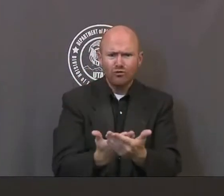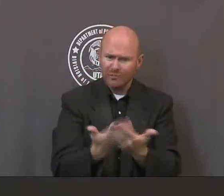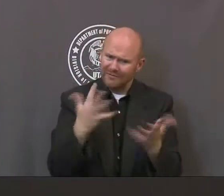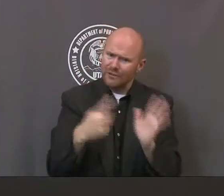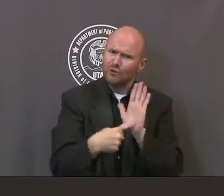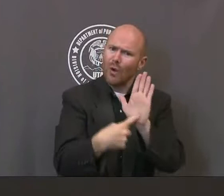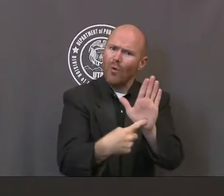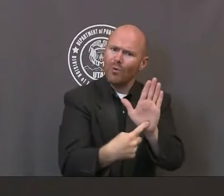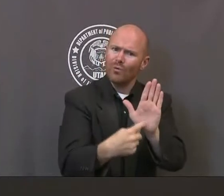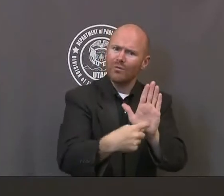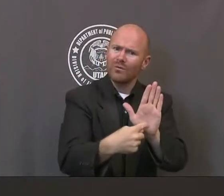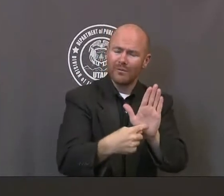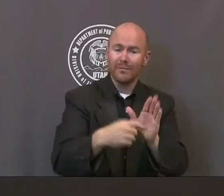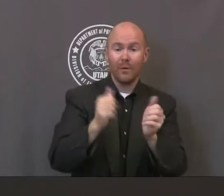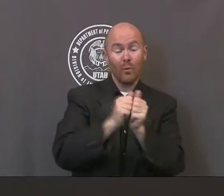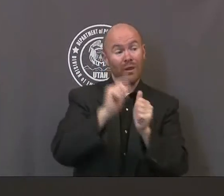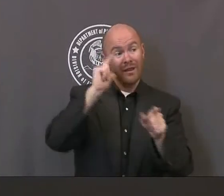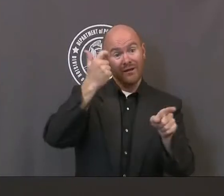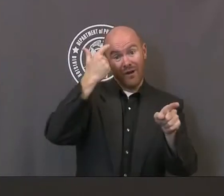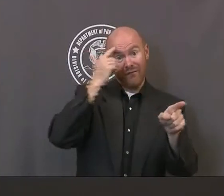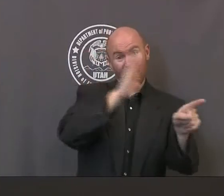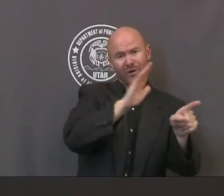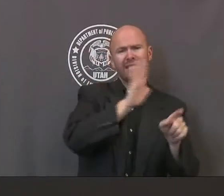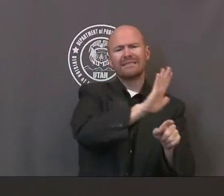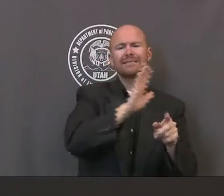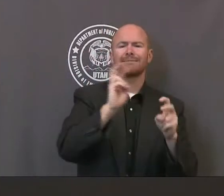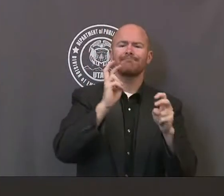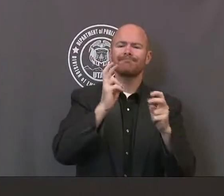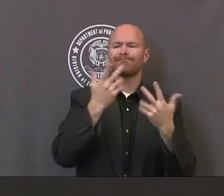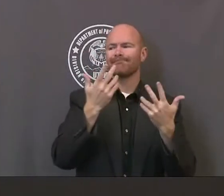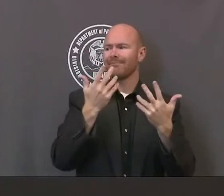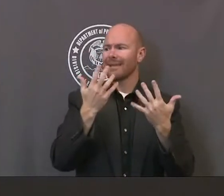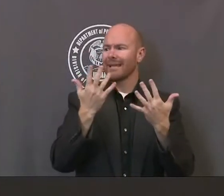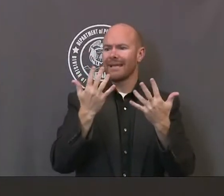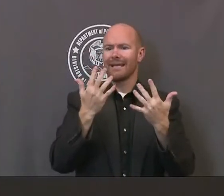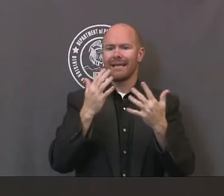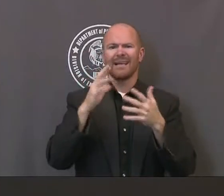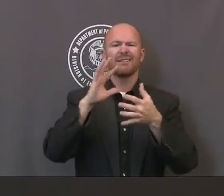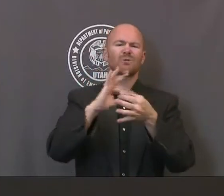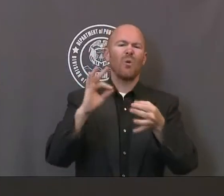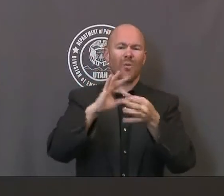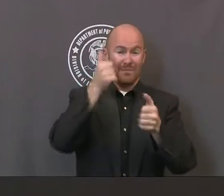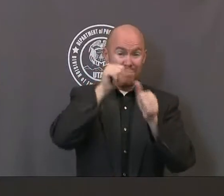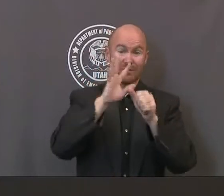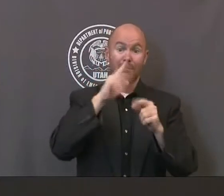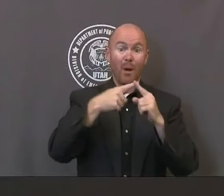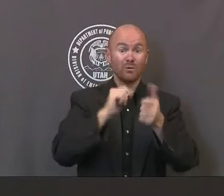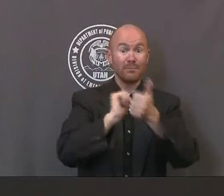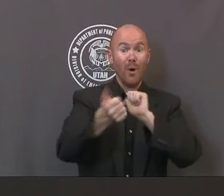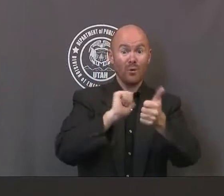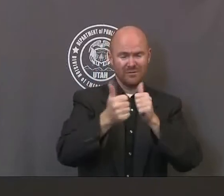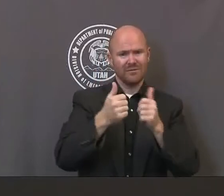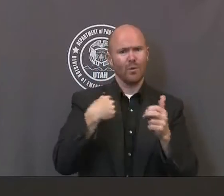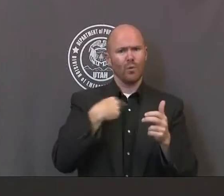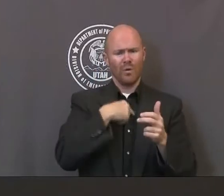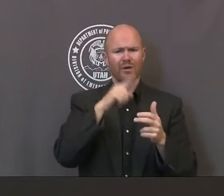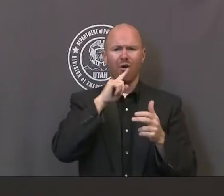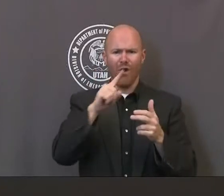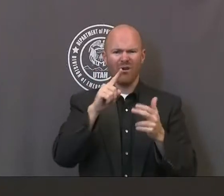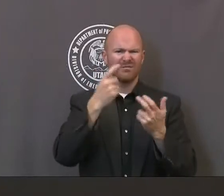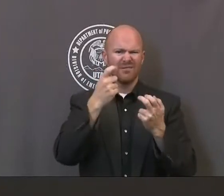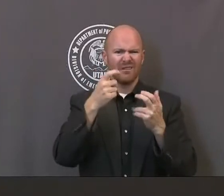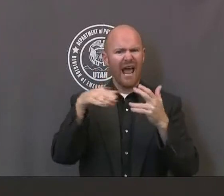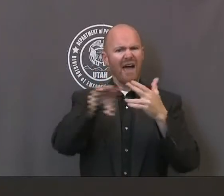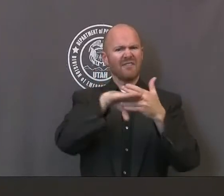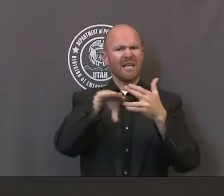governor's analogy, we're having a halftime strategy change. We have the winning most record, or among the winning most records in the